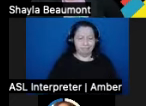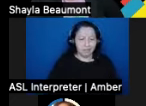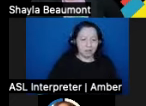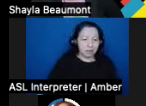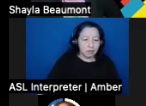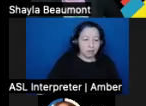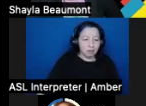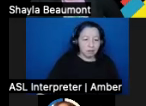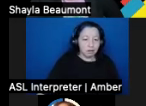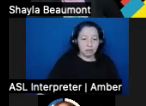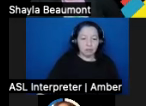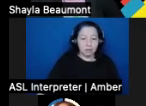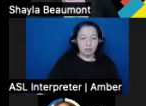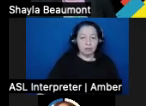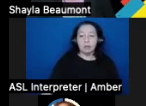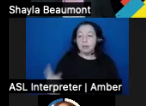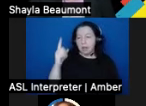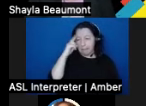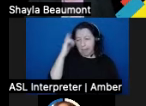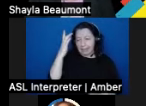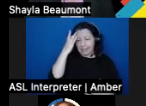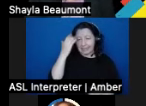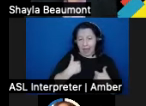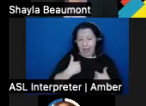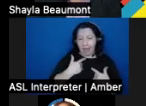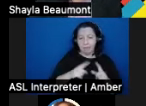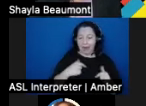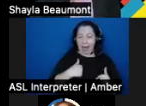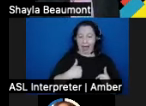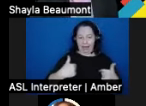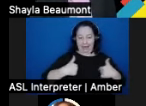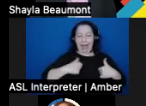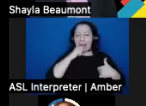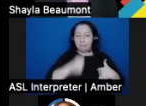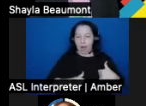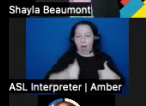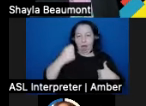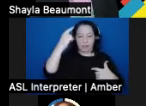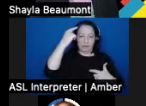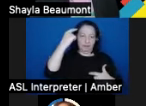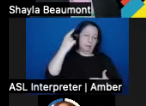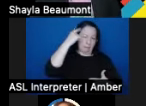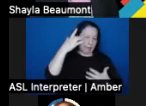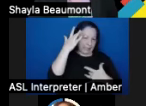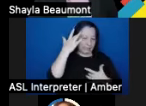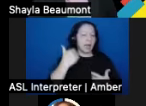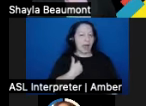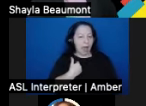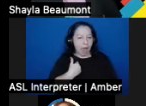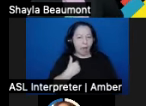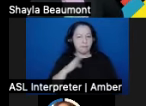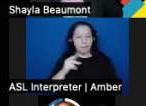Mental illness is something that I have. However, I am not mental illness. I think it's important to use words intentionally. I have bipolar. I am not